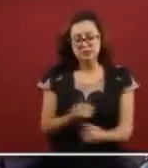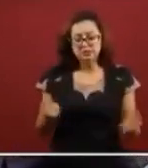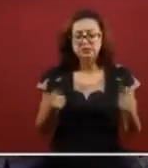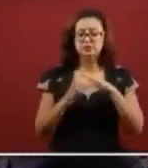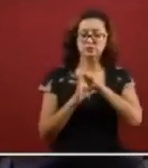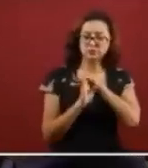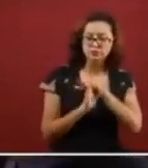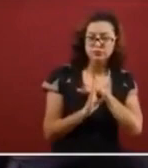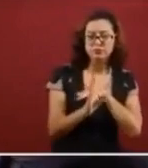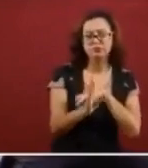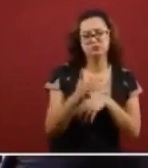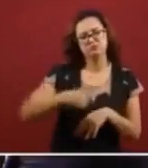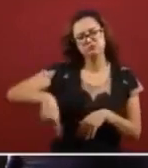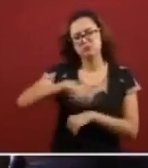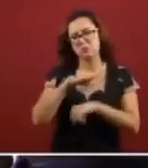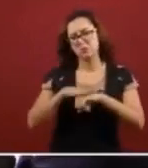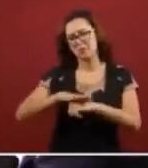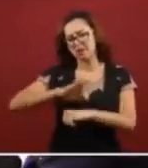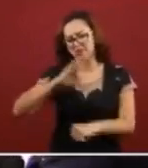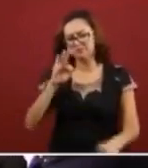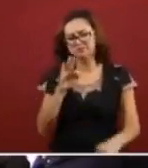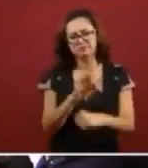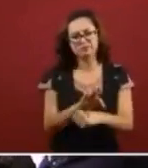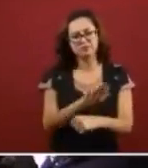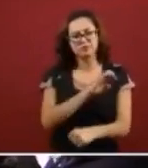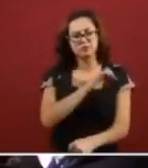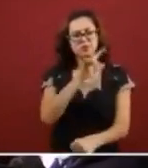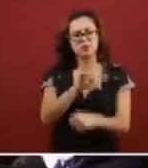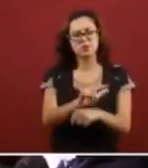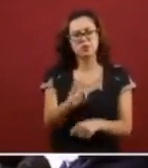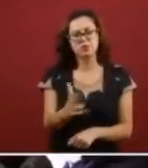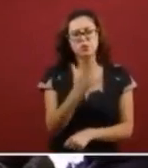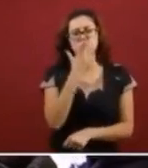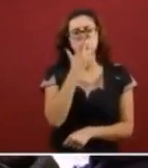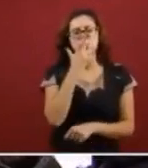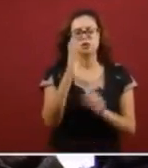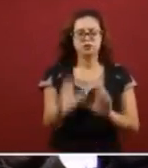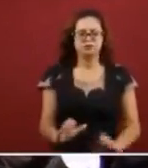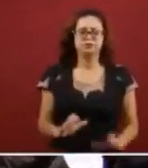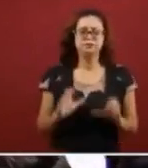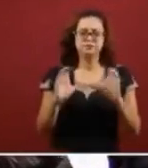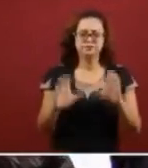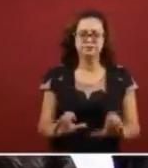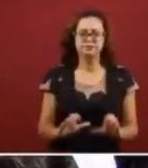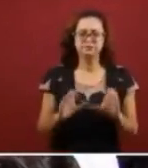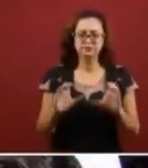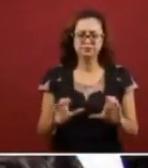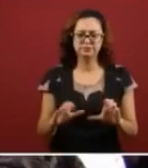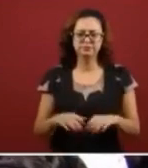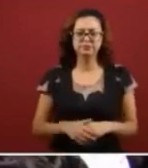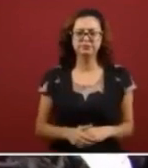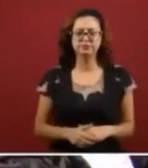Children have our protection. They're something special. And we have to be very careful.